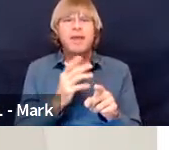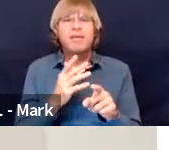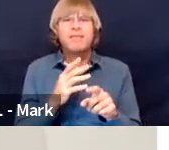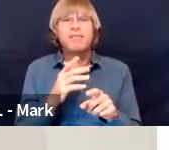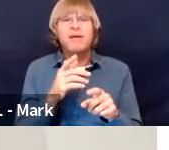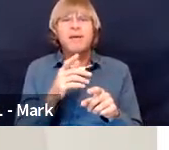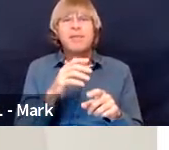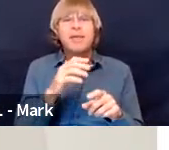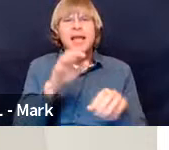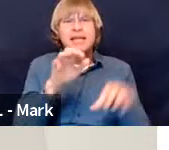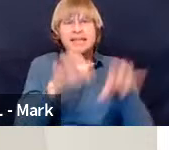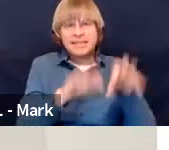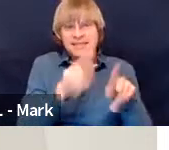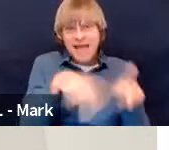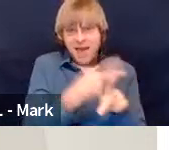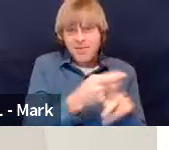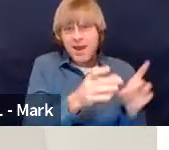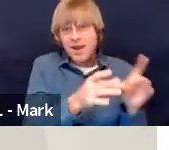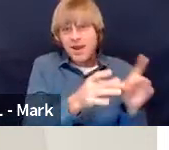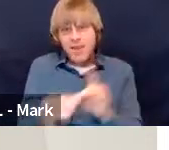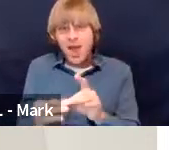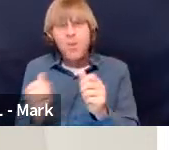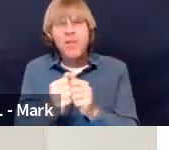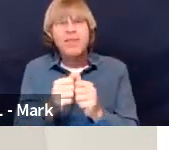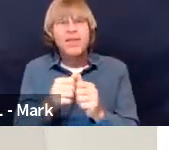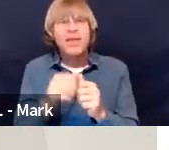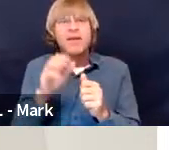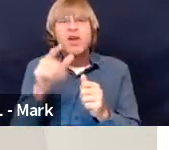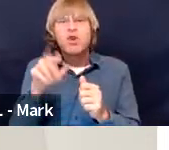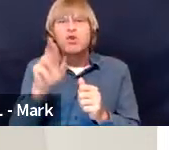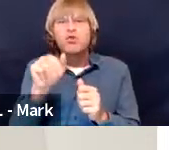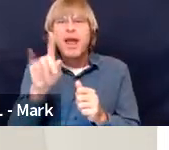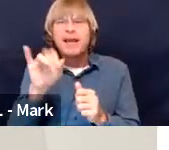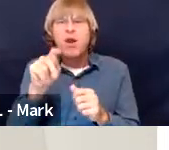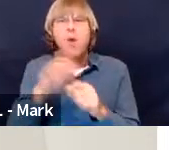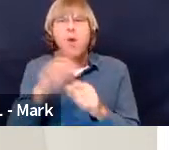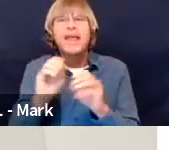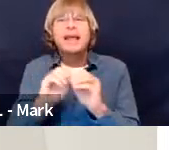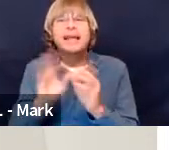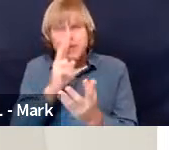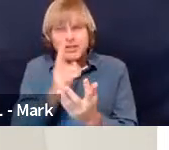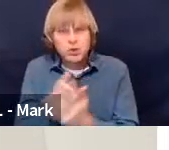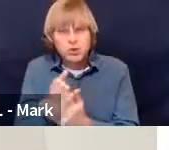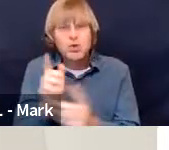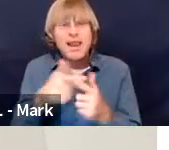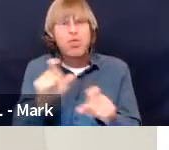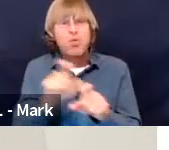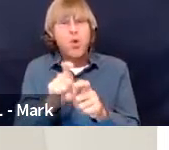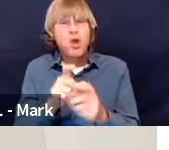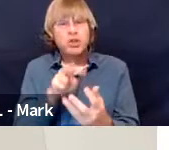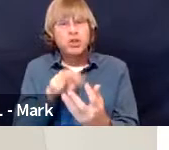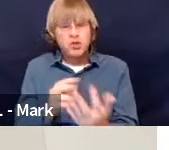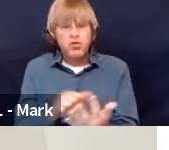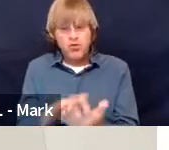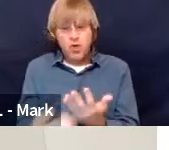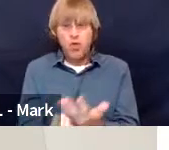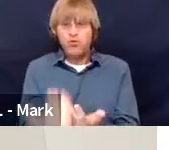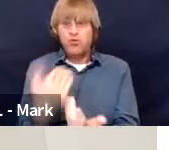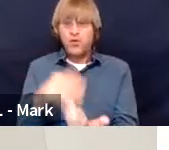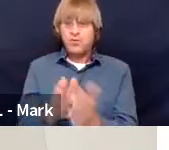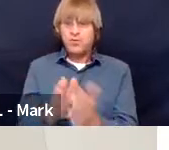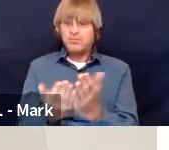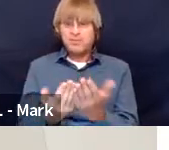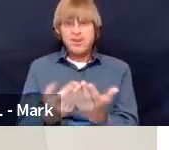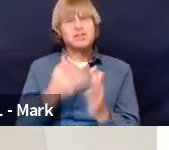type combined with the a gradient on the clear translucent to allow the words to show through from underneath. Just a